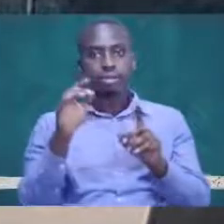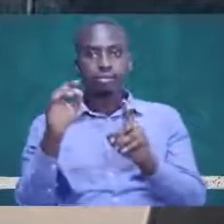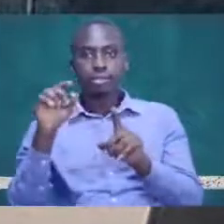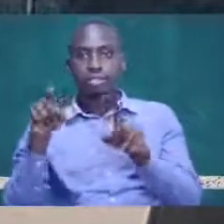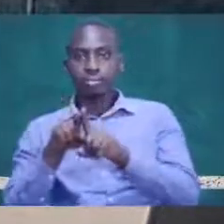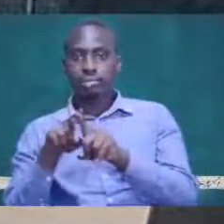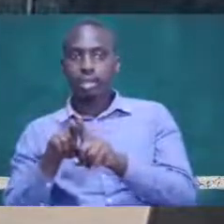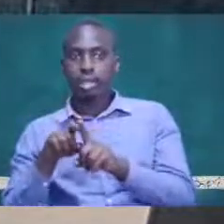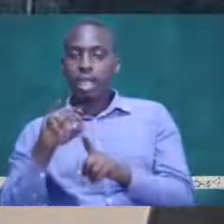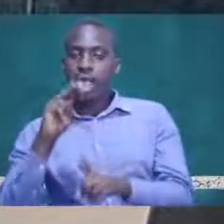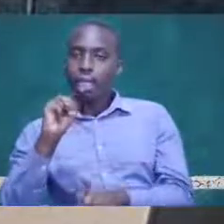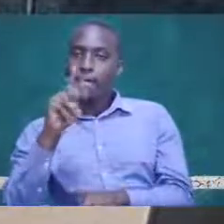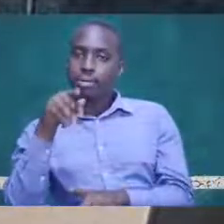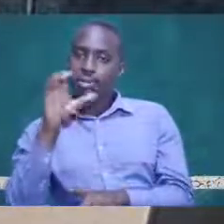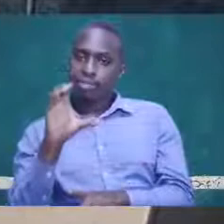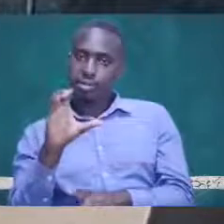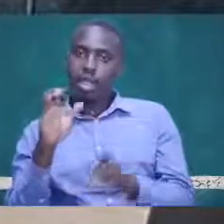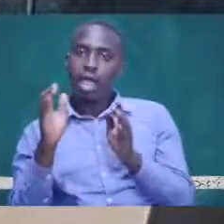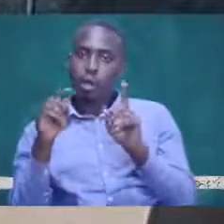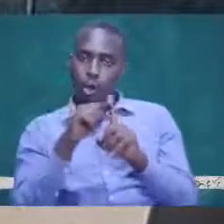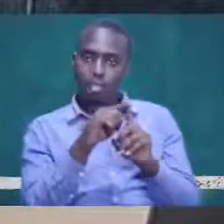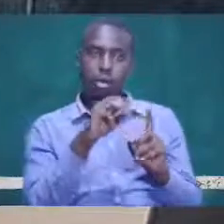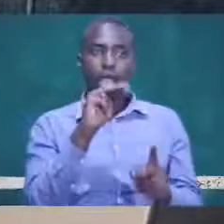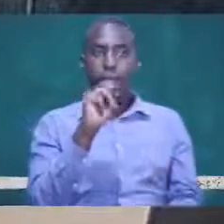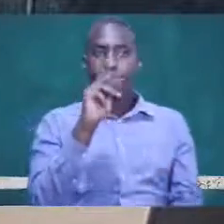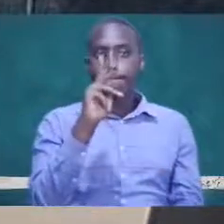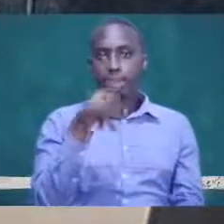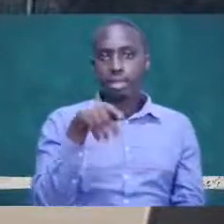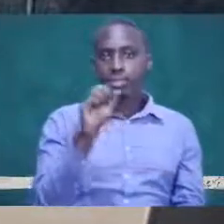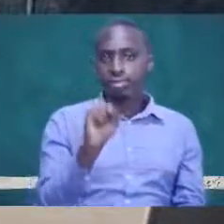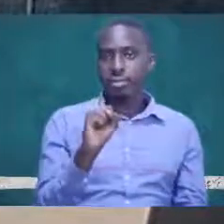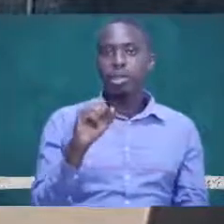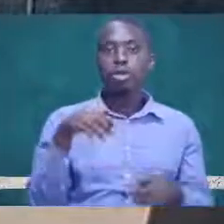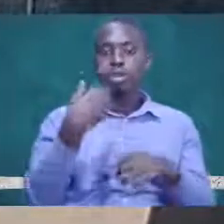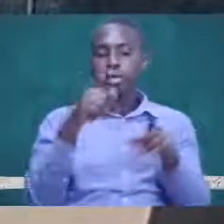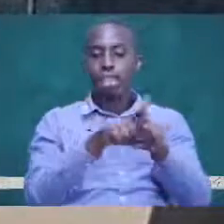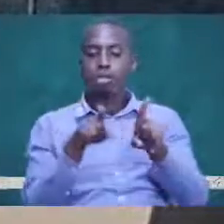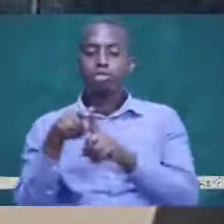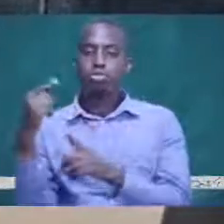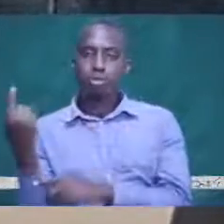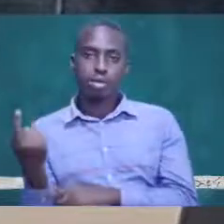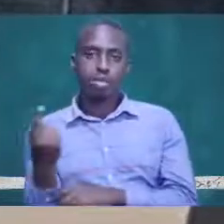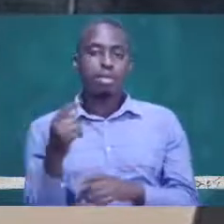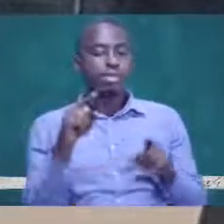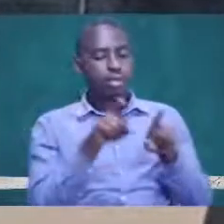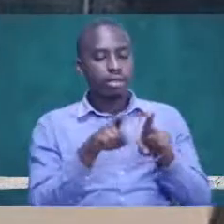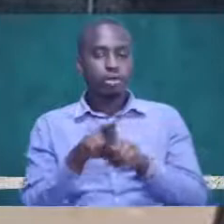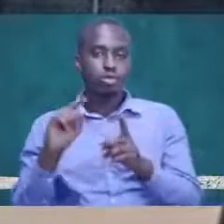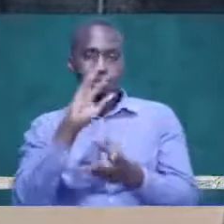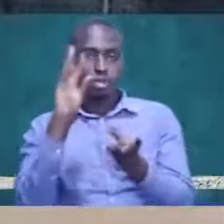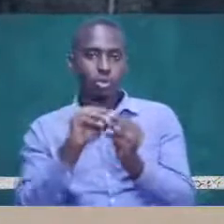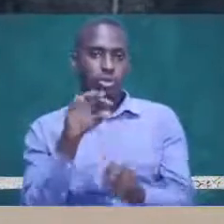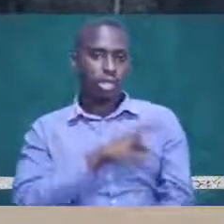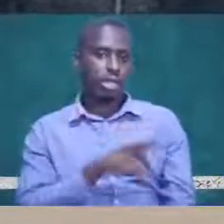fraction of the additional income that is saved, you will get 1, which is equal to the total income.